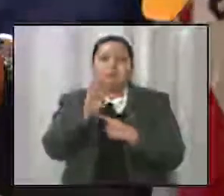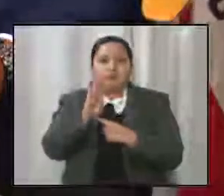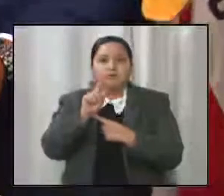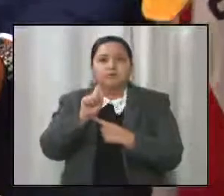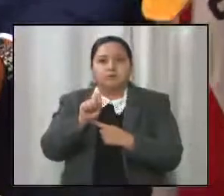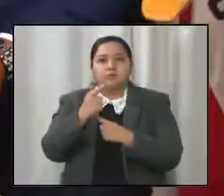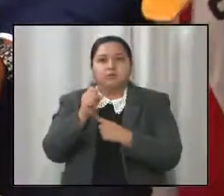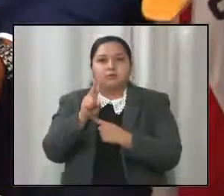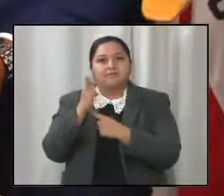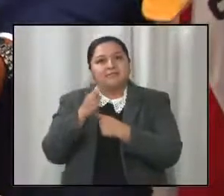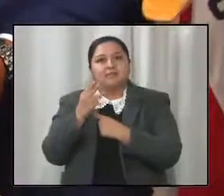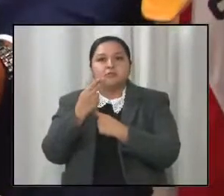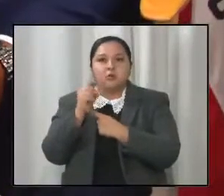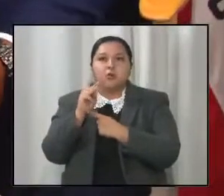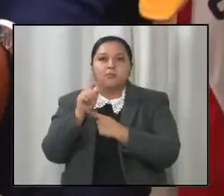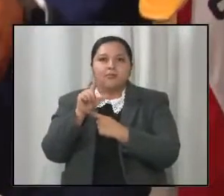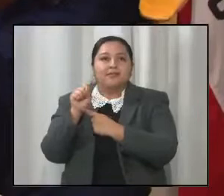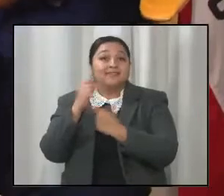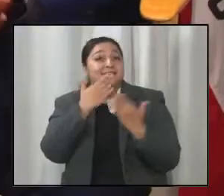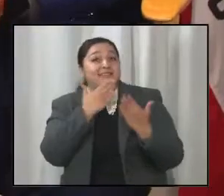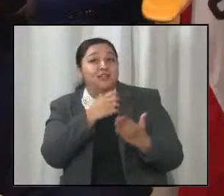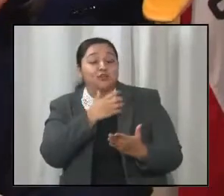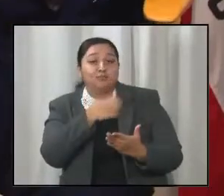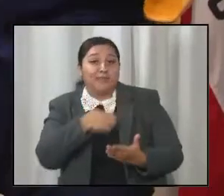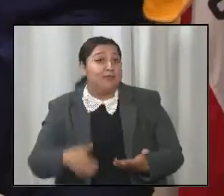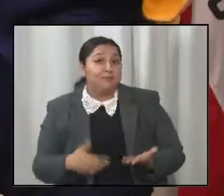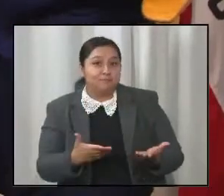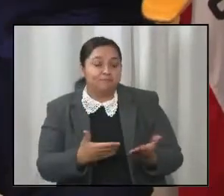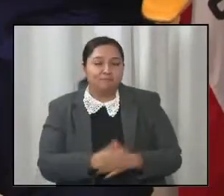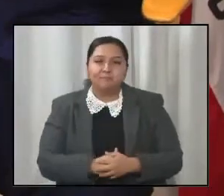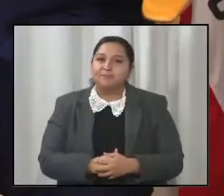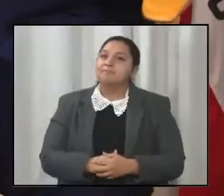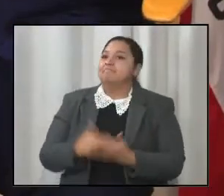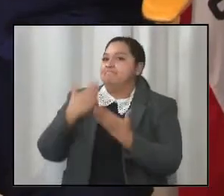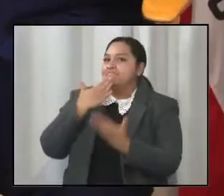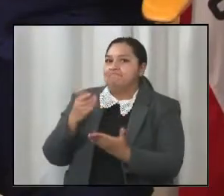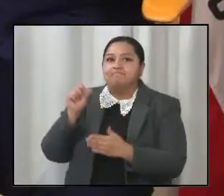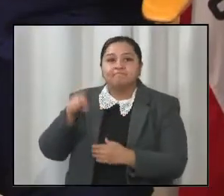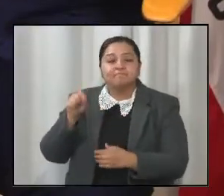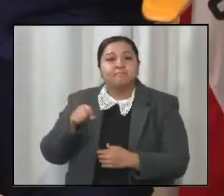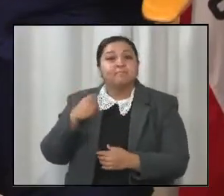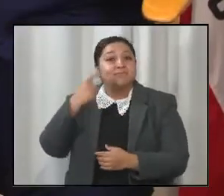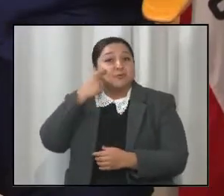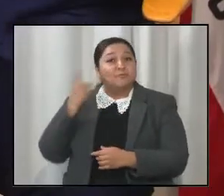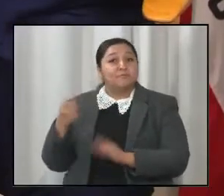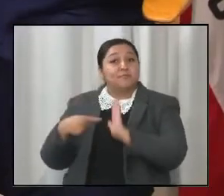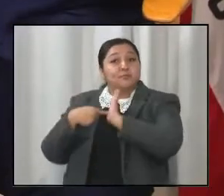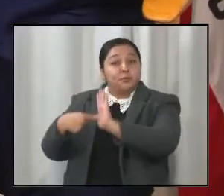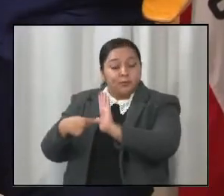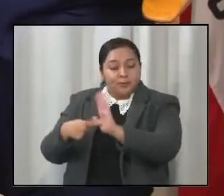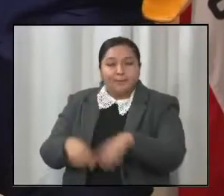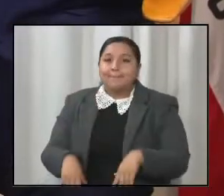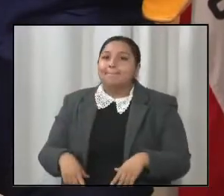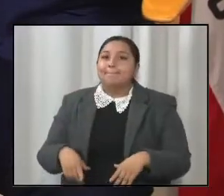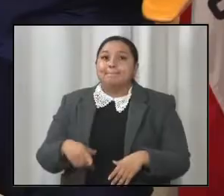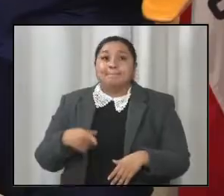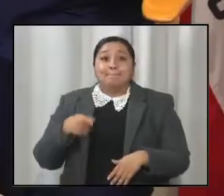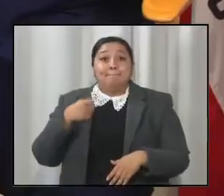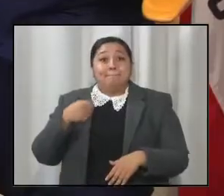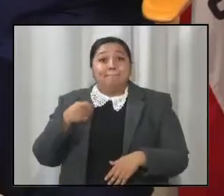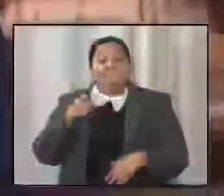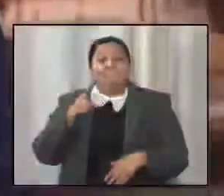longbeach.gov/homelessness. Thank you, Mayor. Thank you. So as Dalton just showed you, this is an additional level